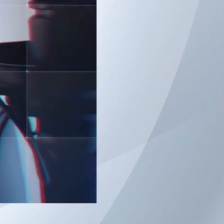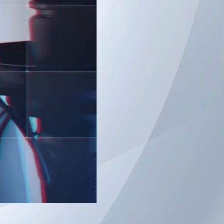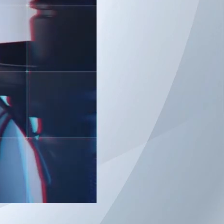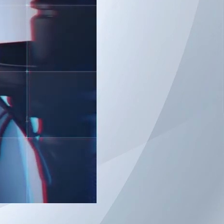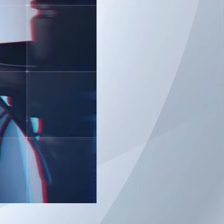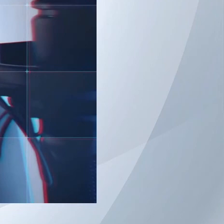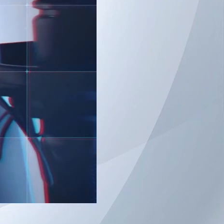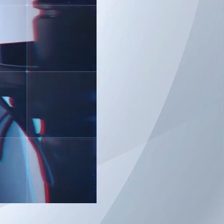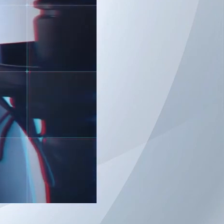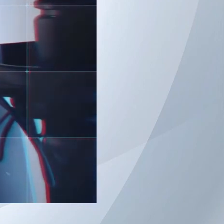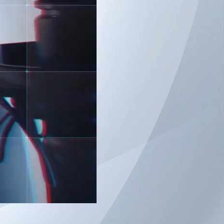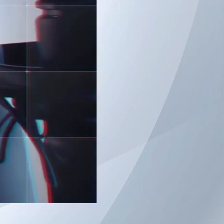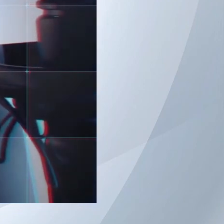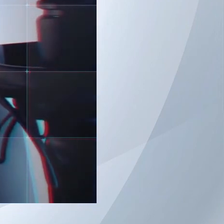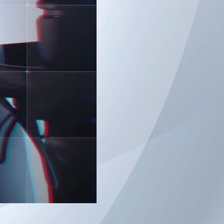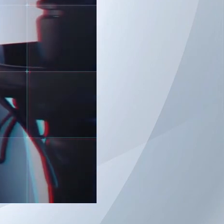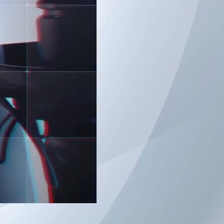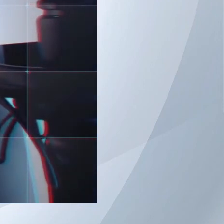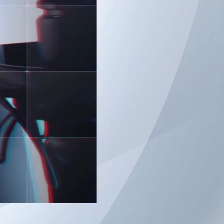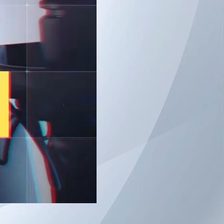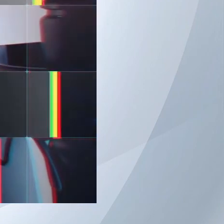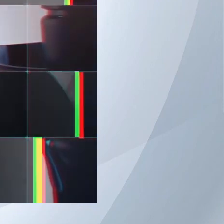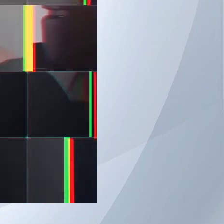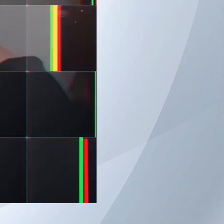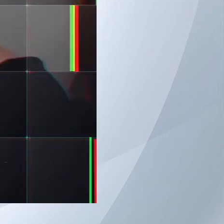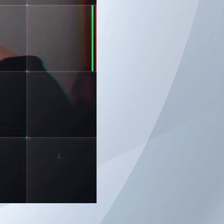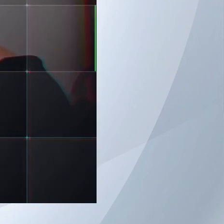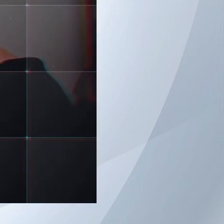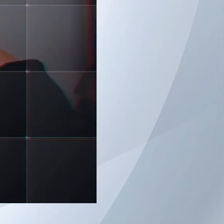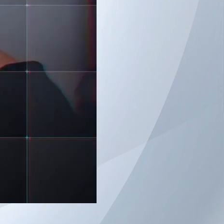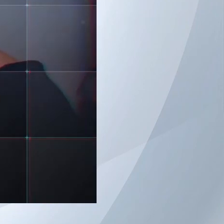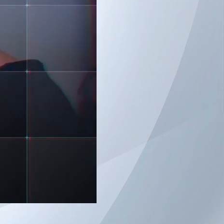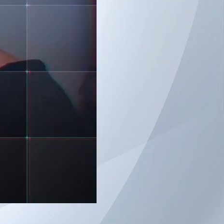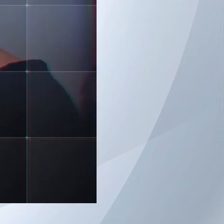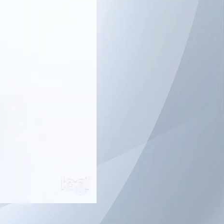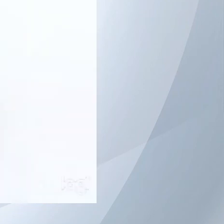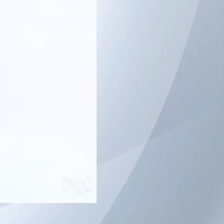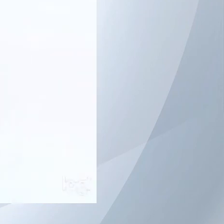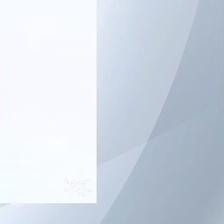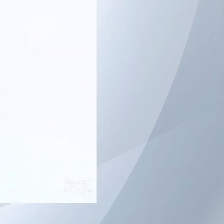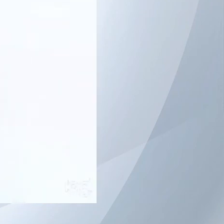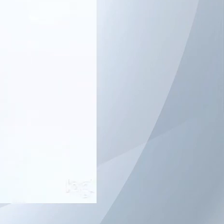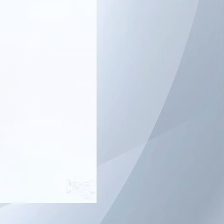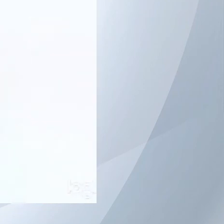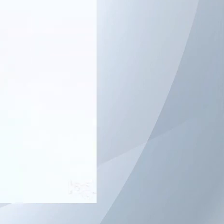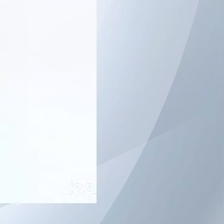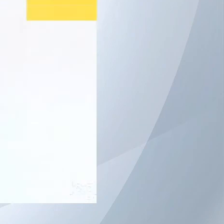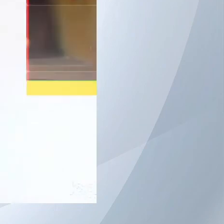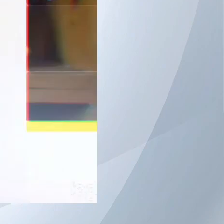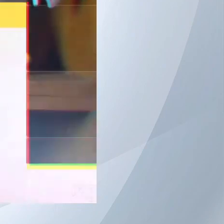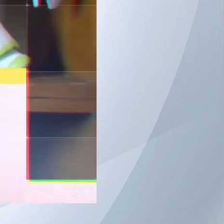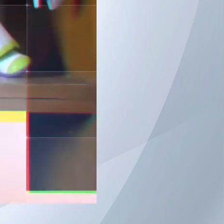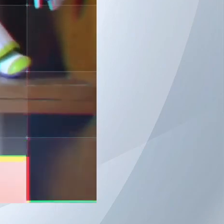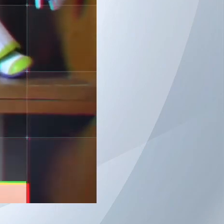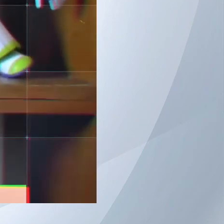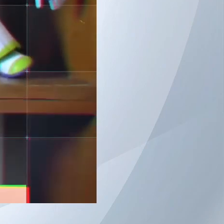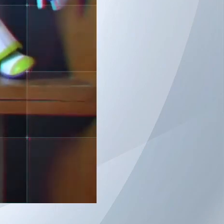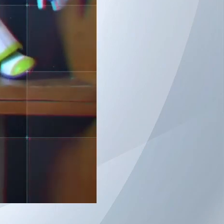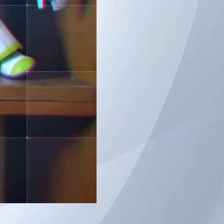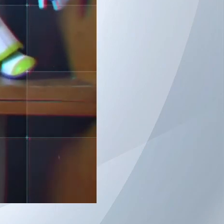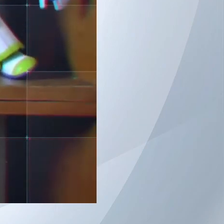Hi, I'm Sarah Lane from Scotland. Bonjour, I'm Charlene from France. Hello, I'm Ruth from France.